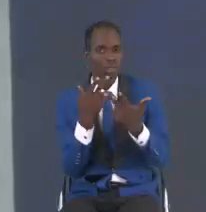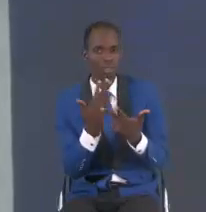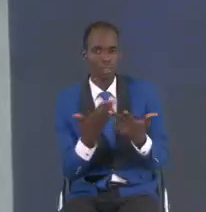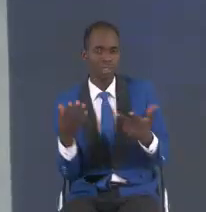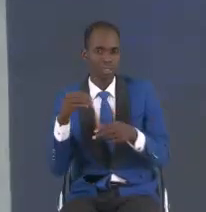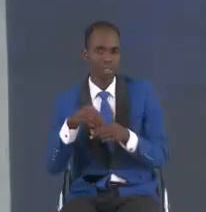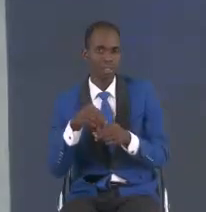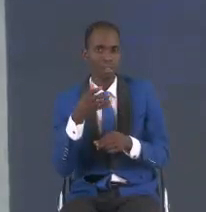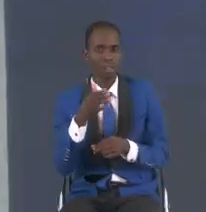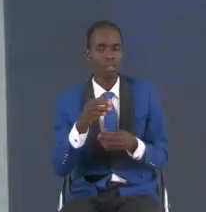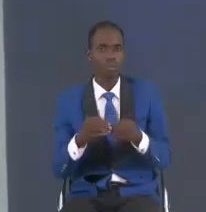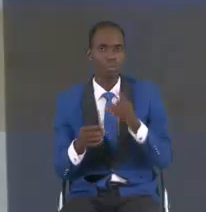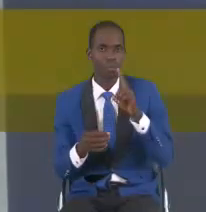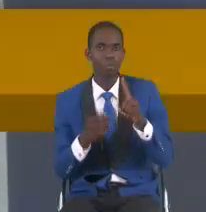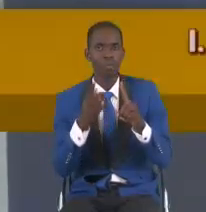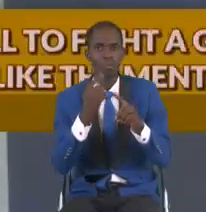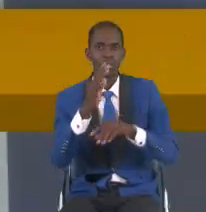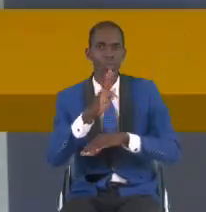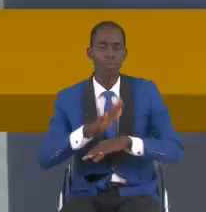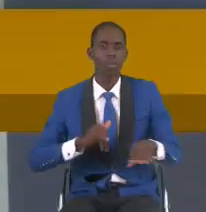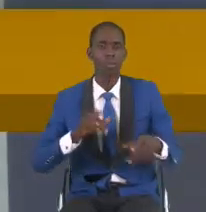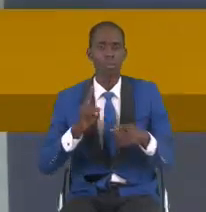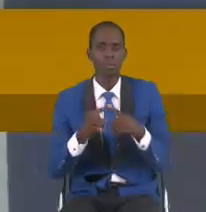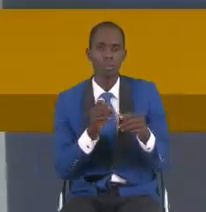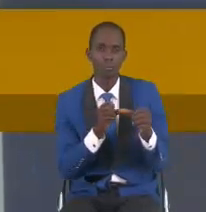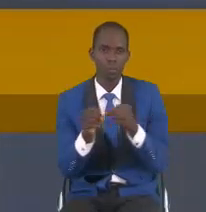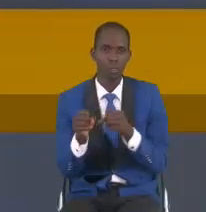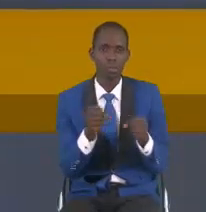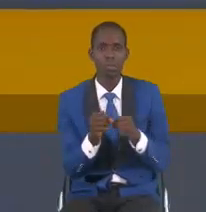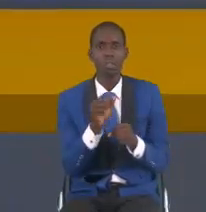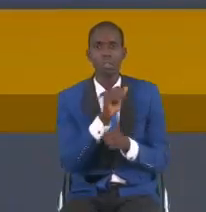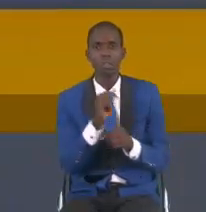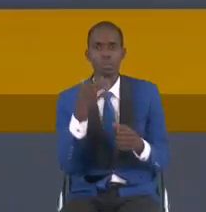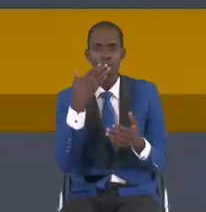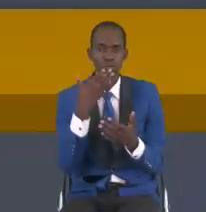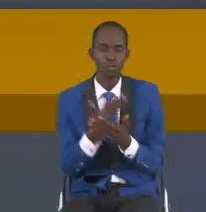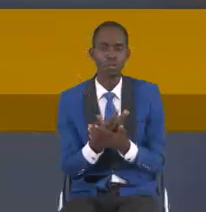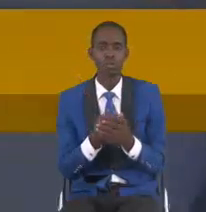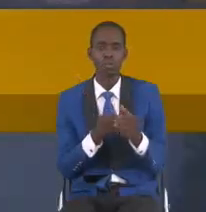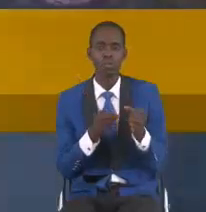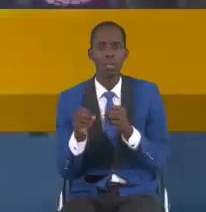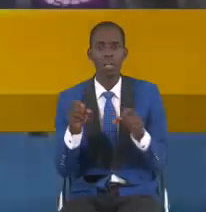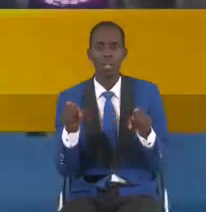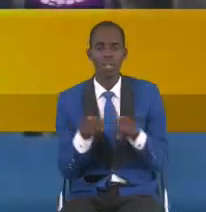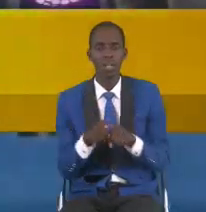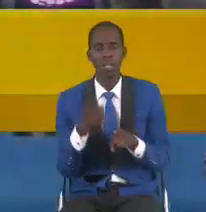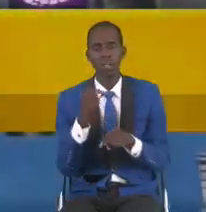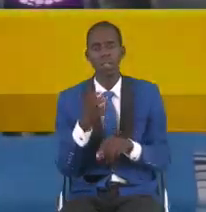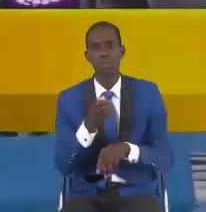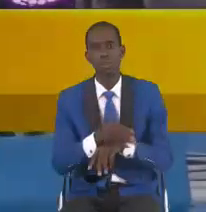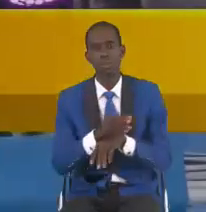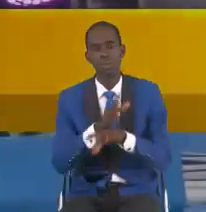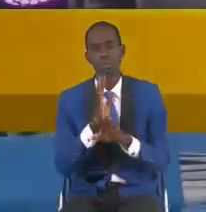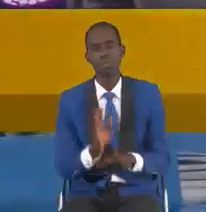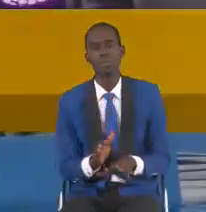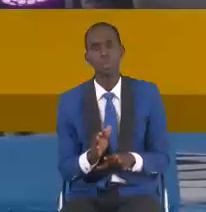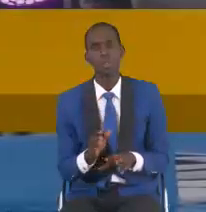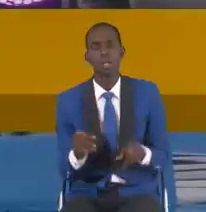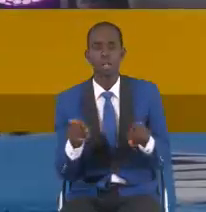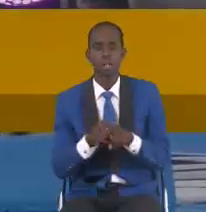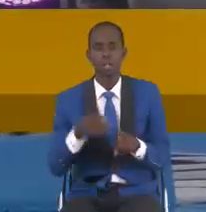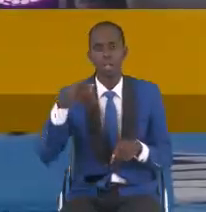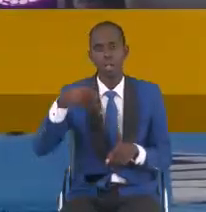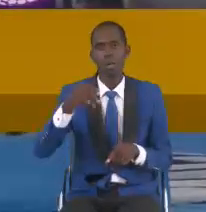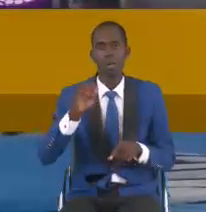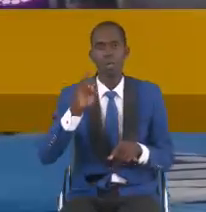the call to fight a good fight like the mentor, like Paul the apostle.